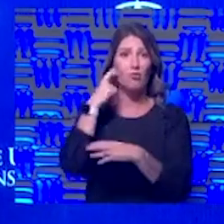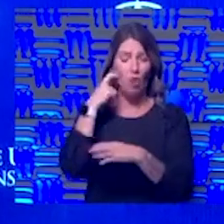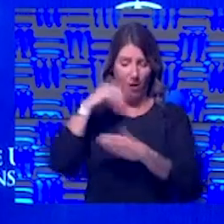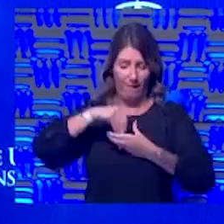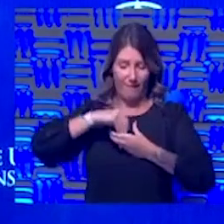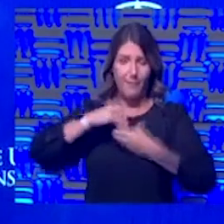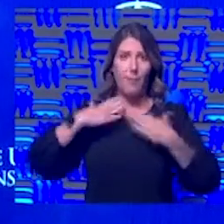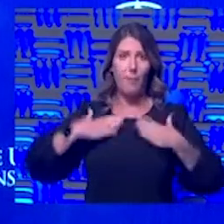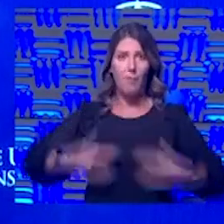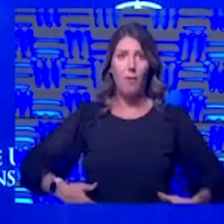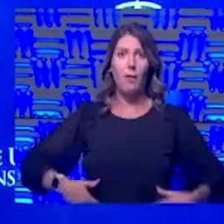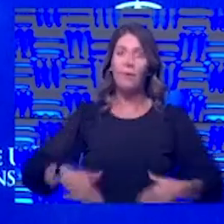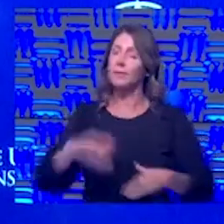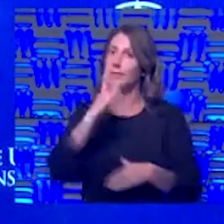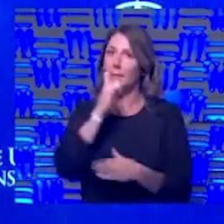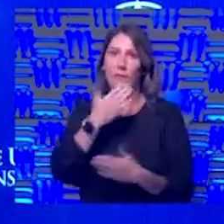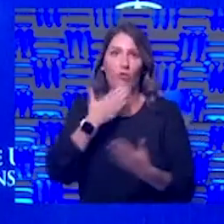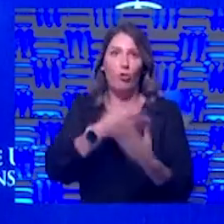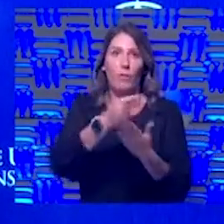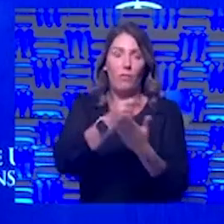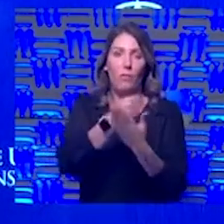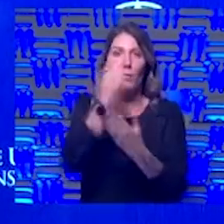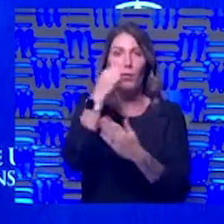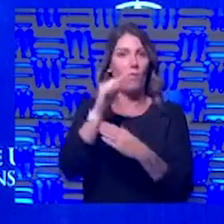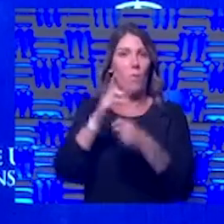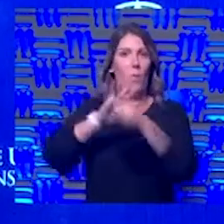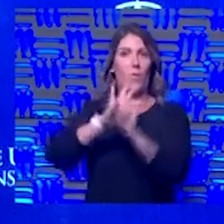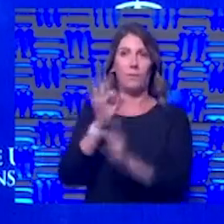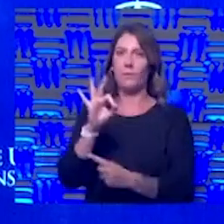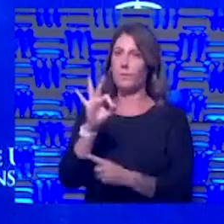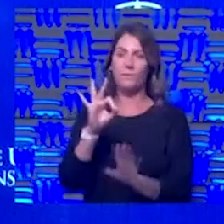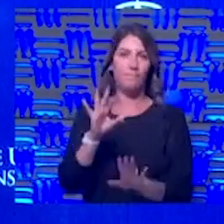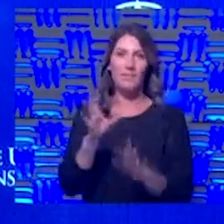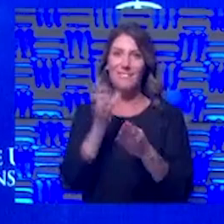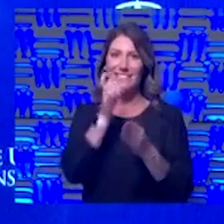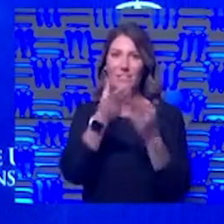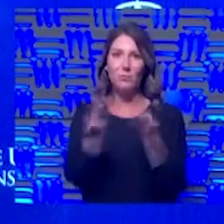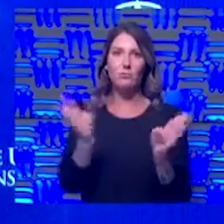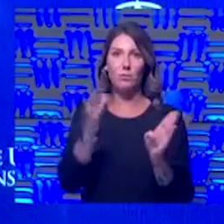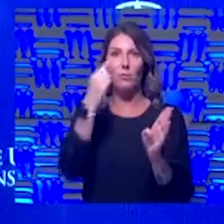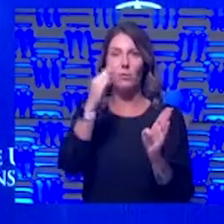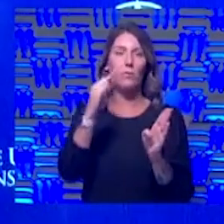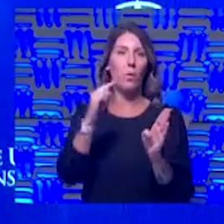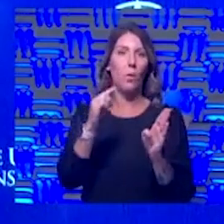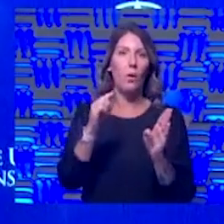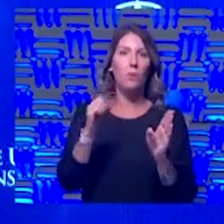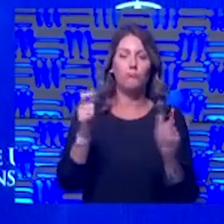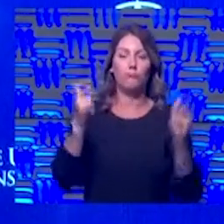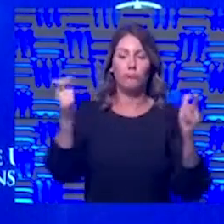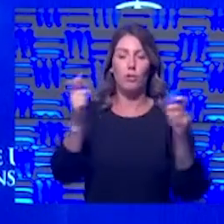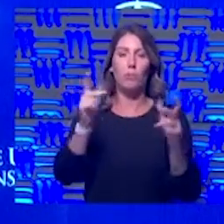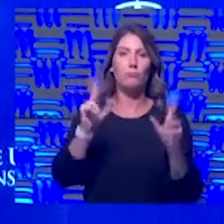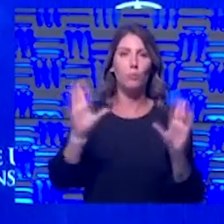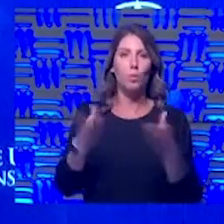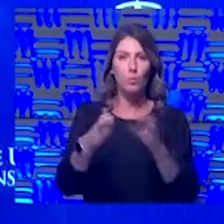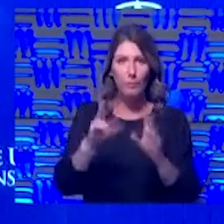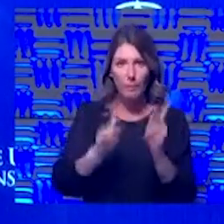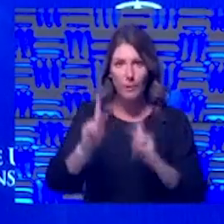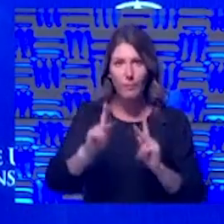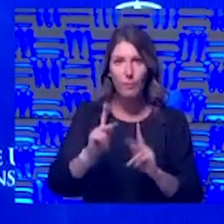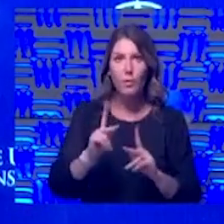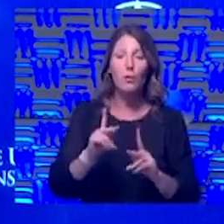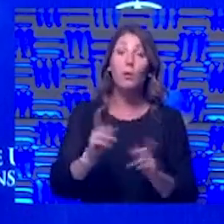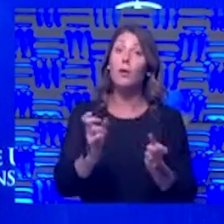that is a good therapy for COVID, however. It is not generalizable to a large group of people. And as we know, so many